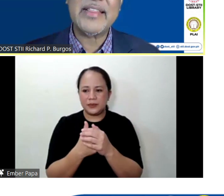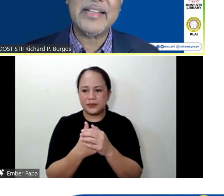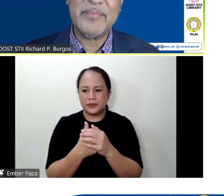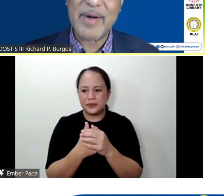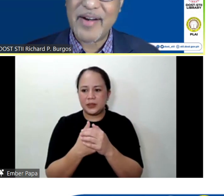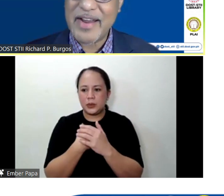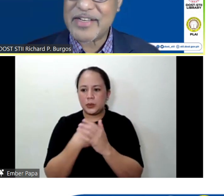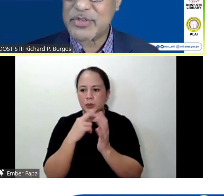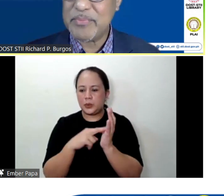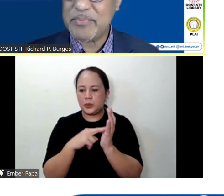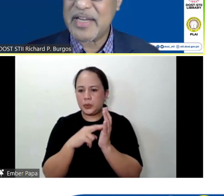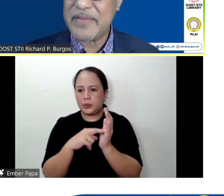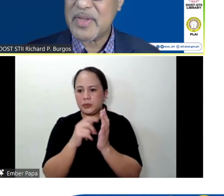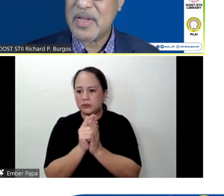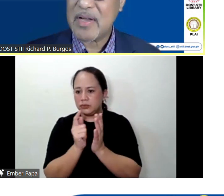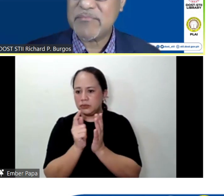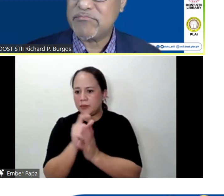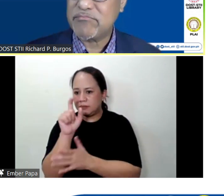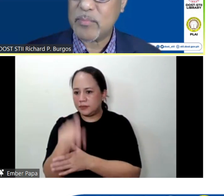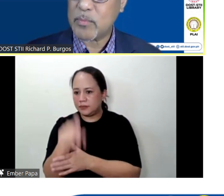that the librarians should be